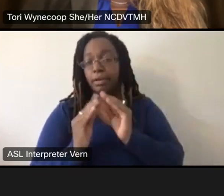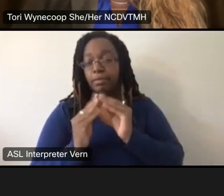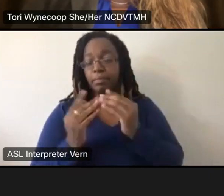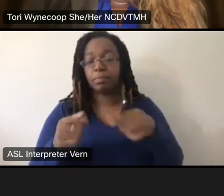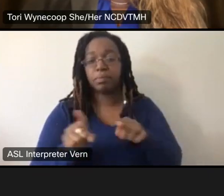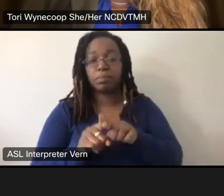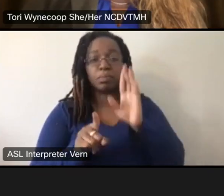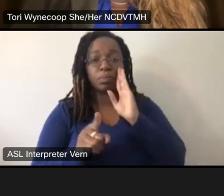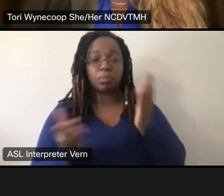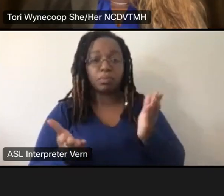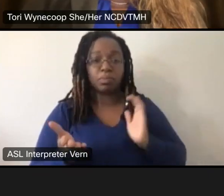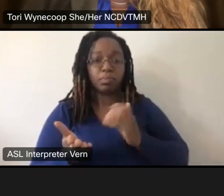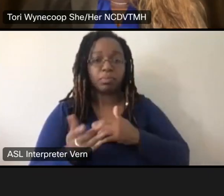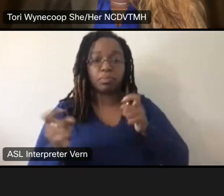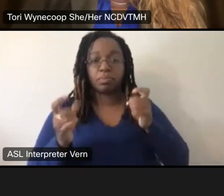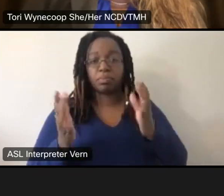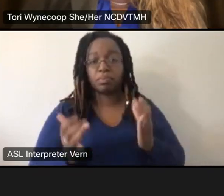session.